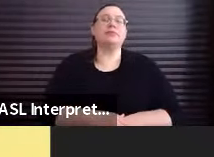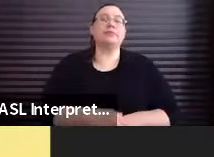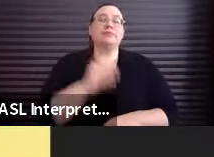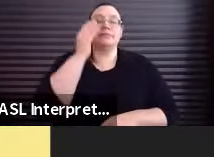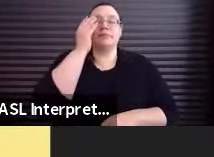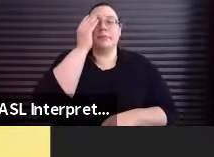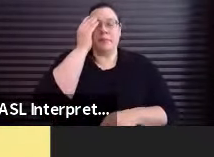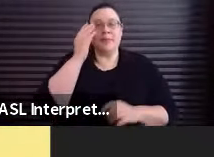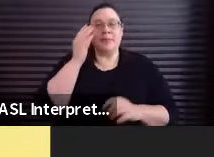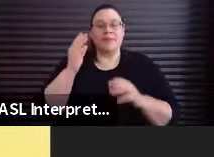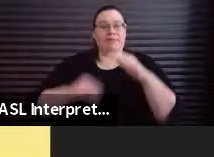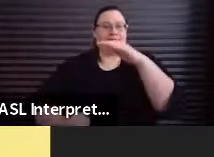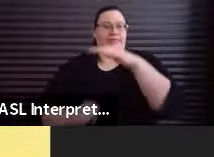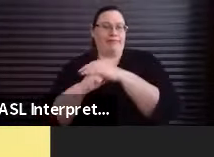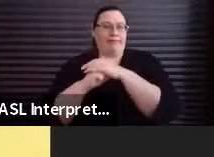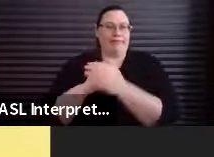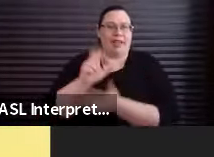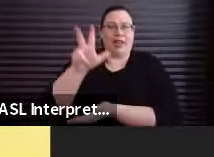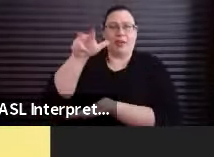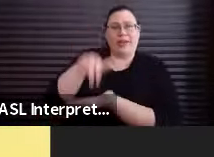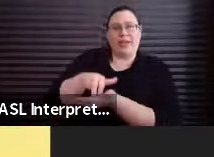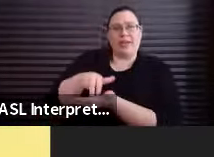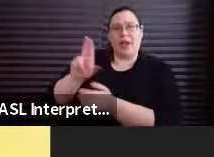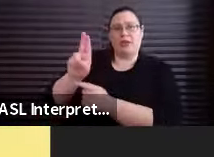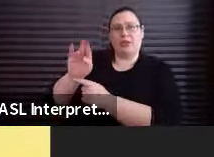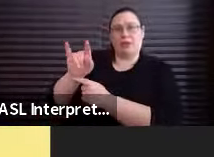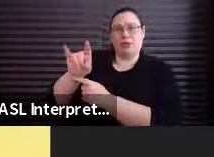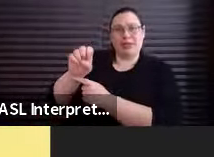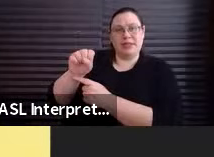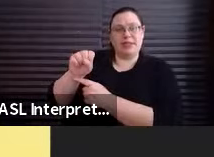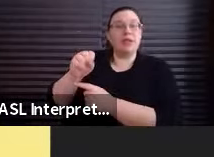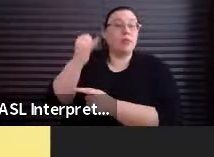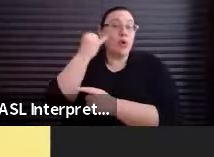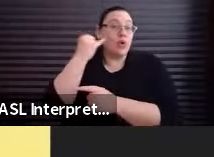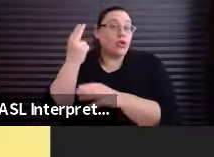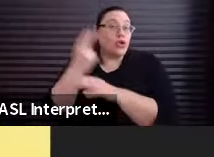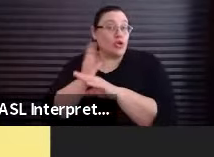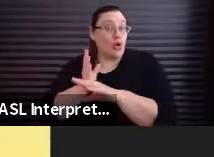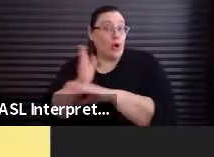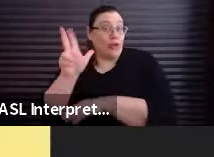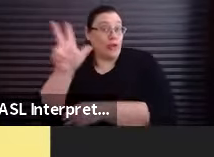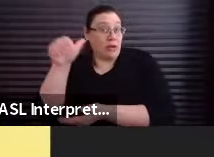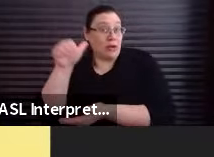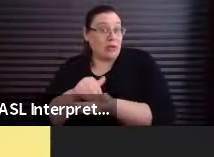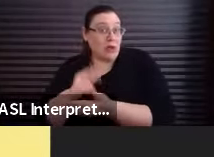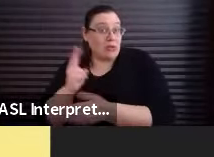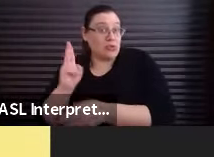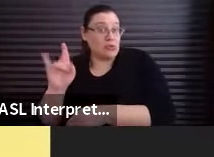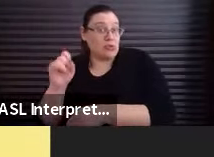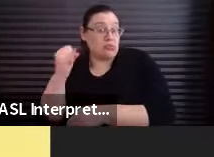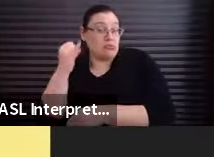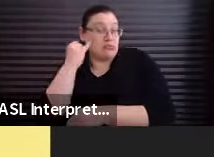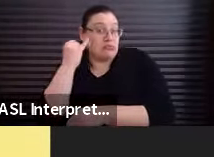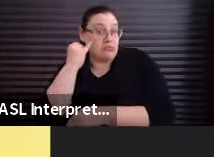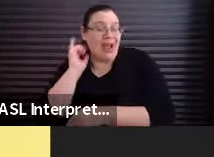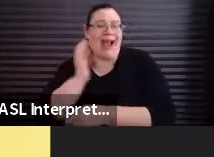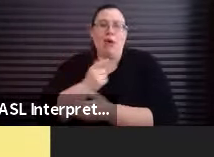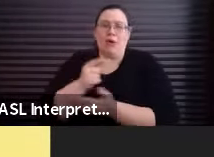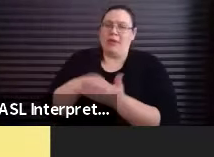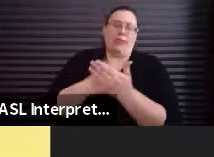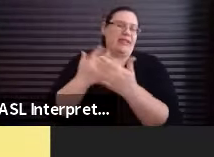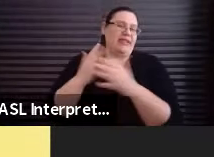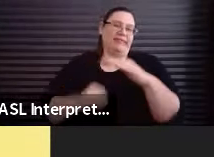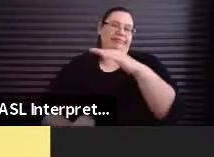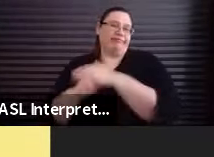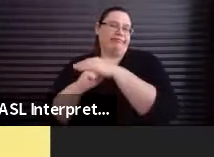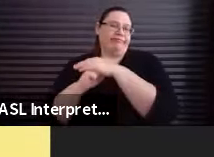it caps at 3,000 units. So even if they use more than 3,000 units, our payments are capped at 3,000.